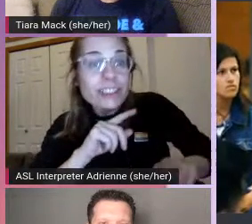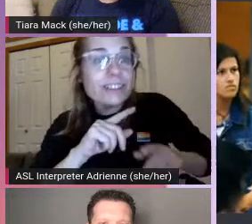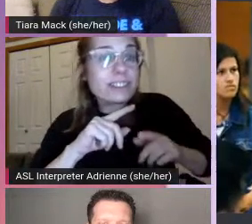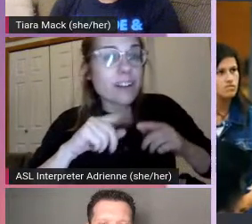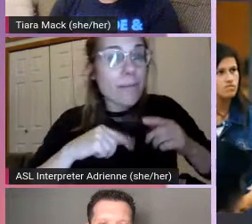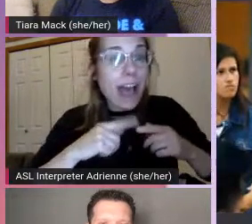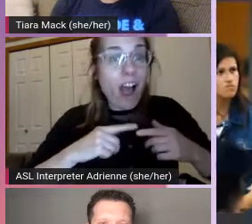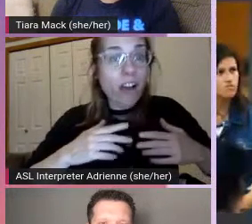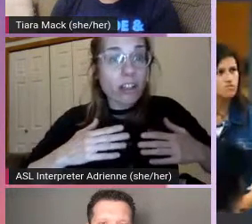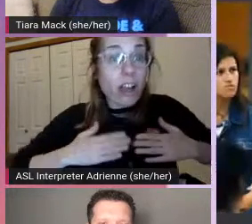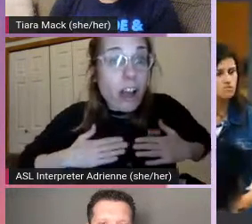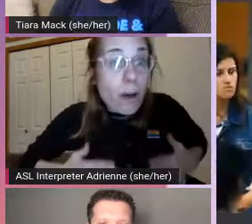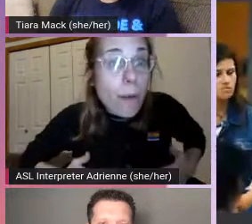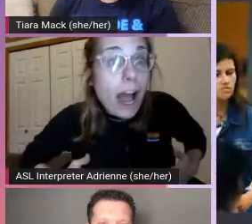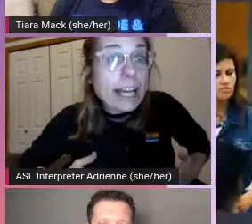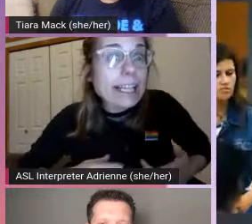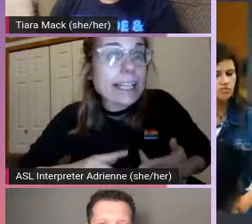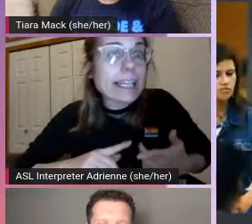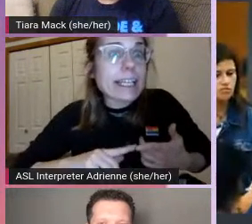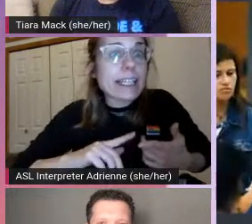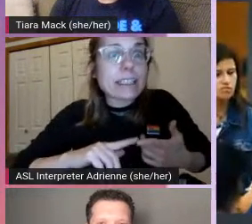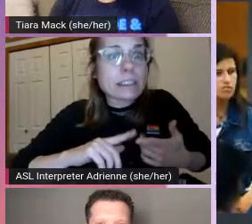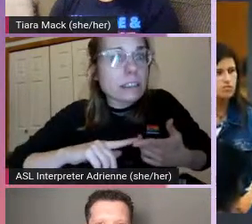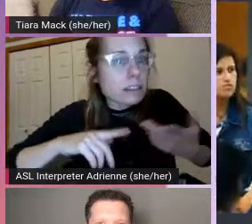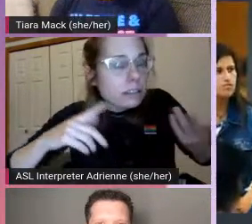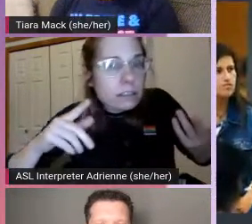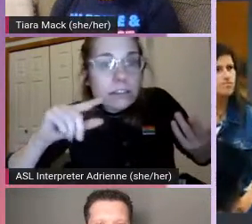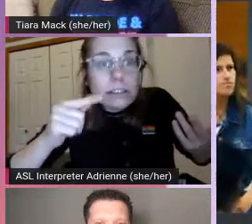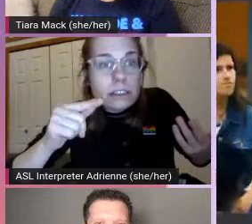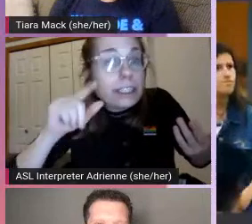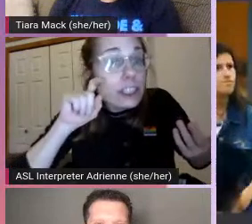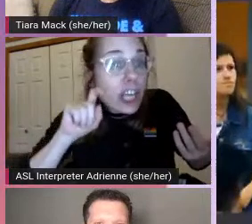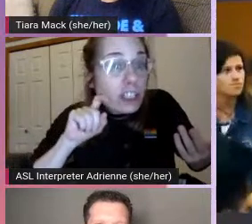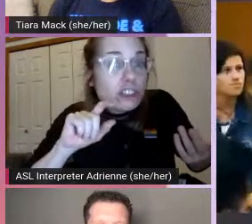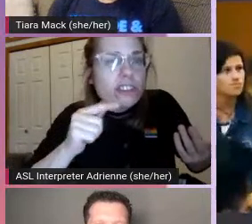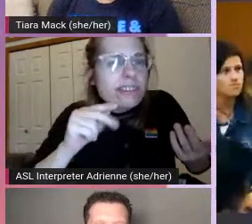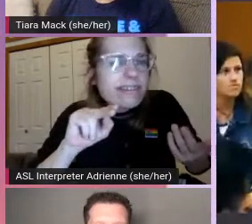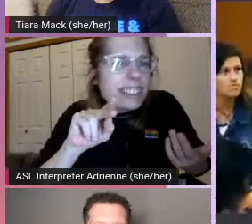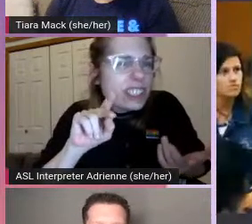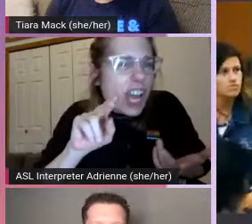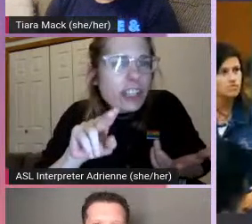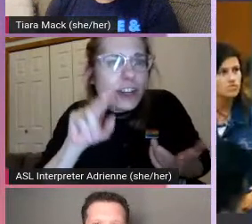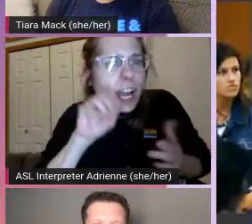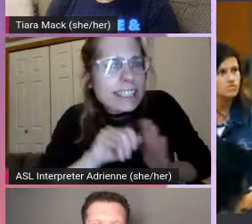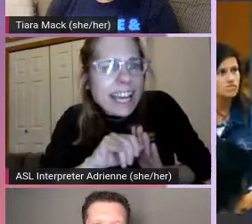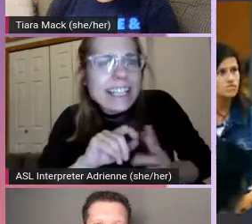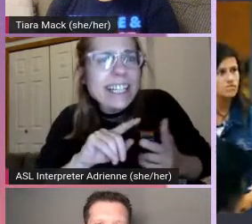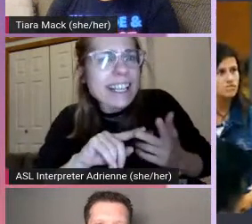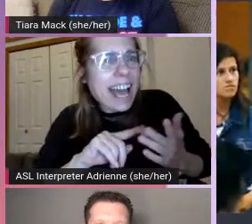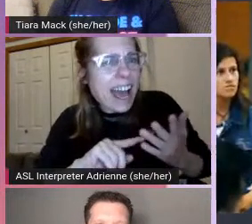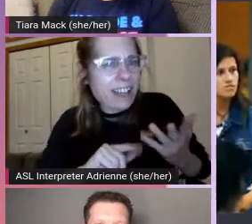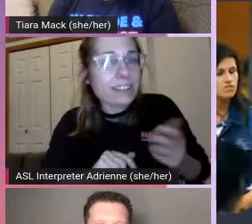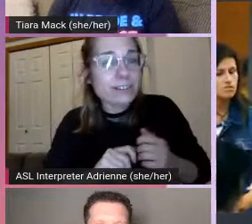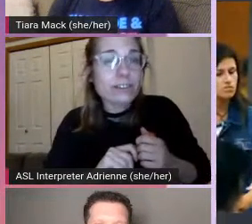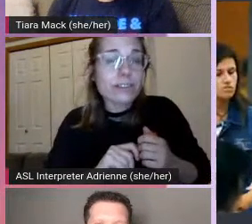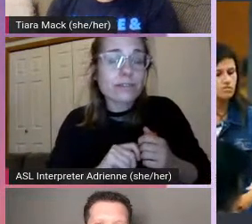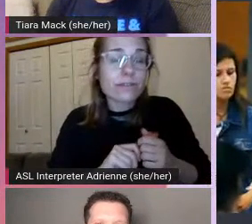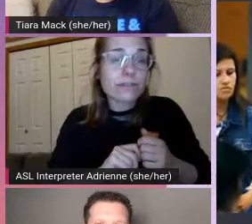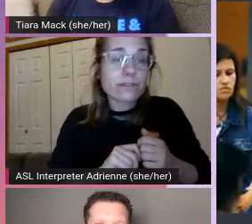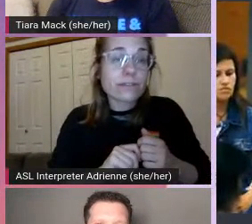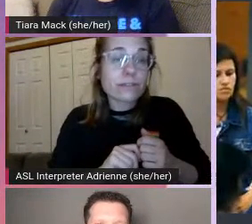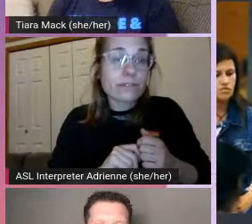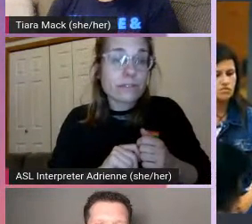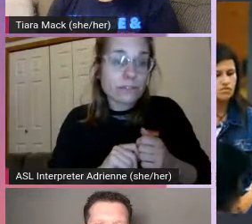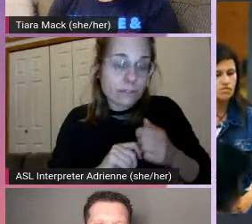and about some of the bigger issues that we were grappling with. It was after teaching sex ed that I got involved in the